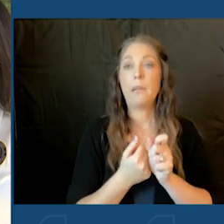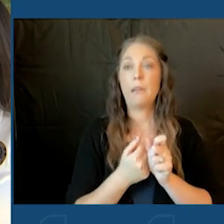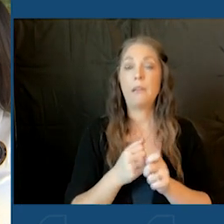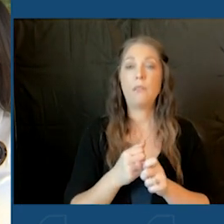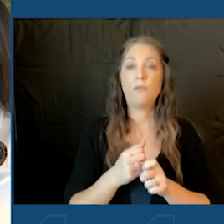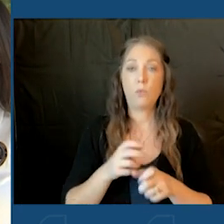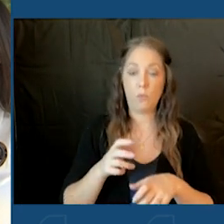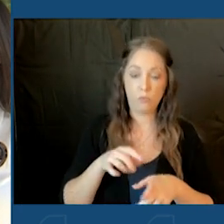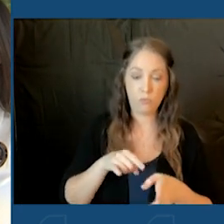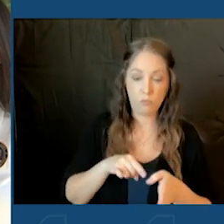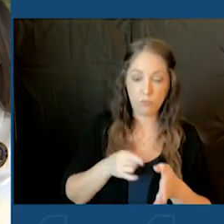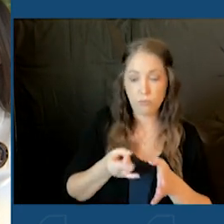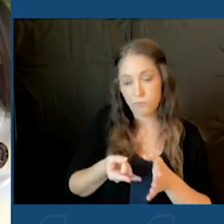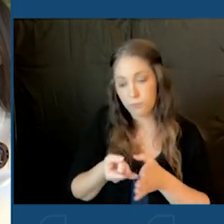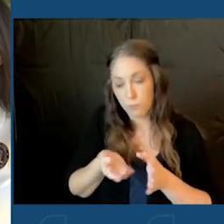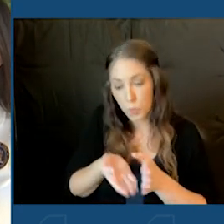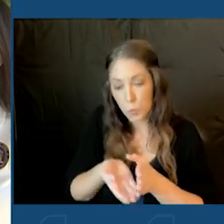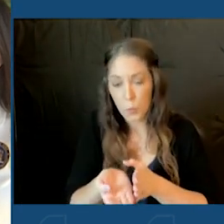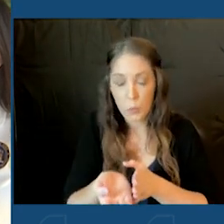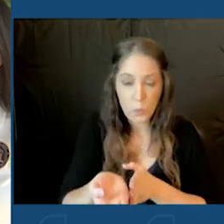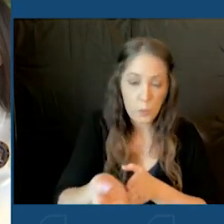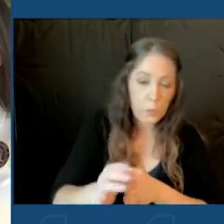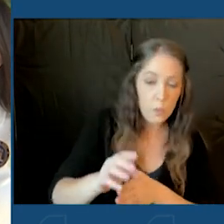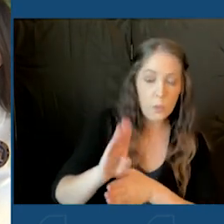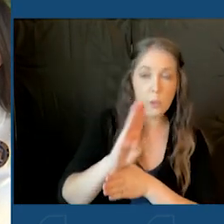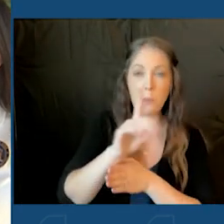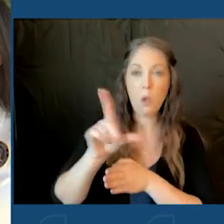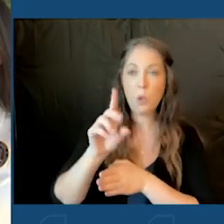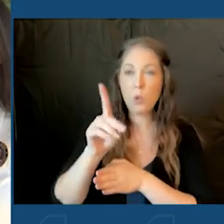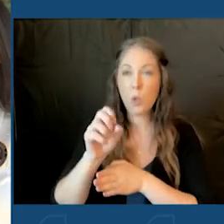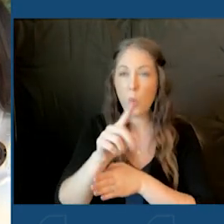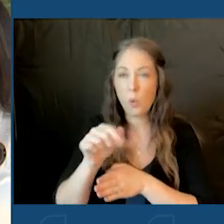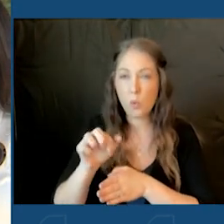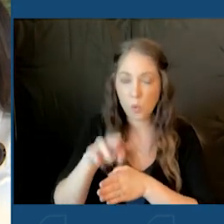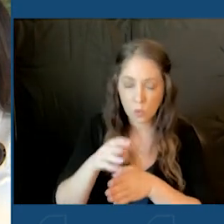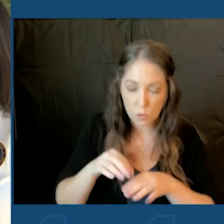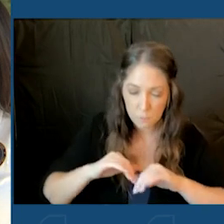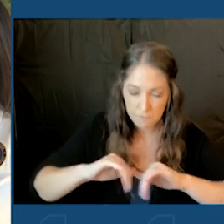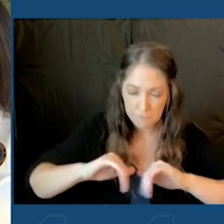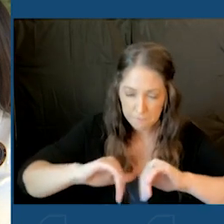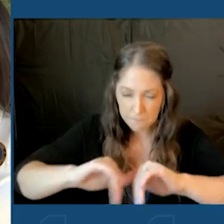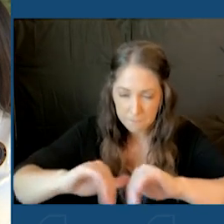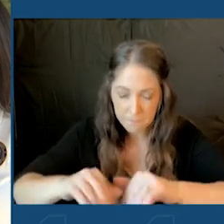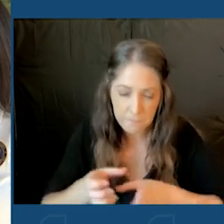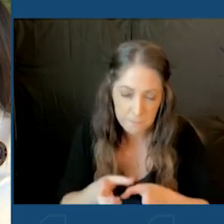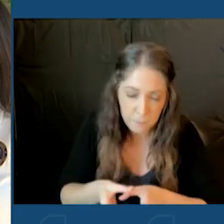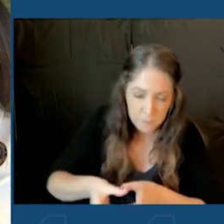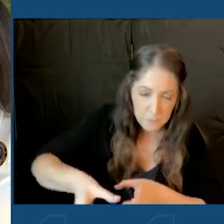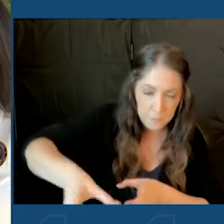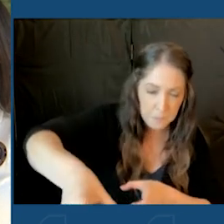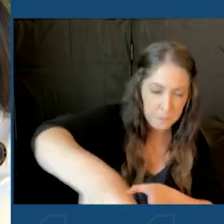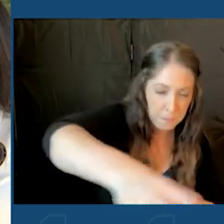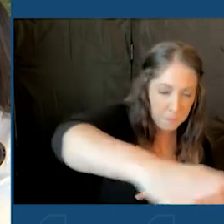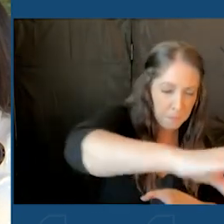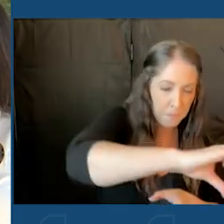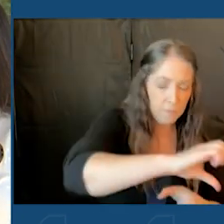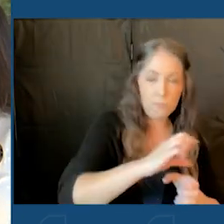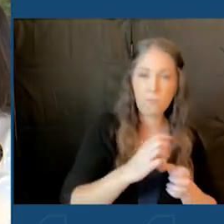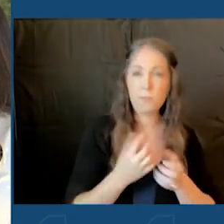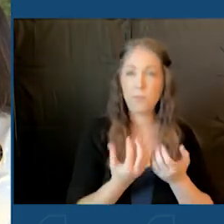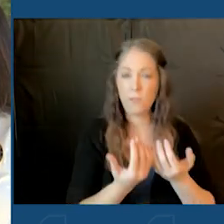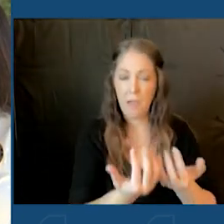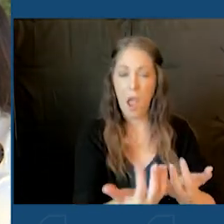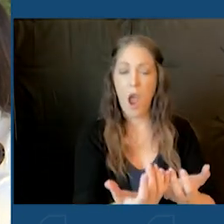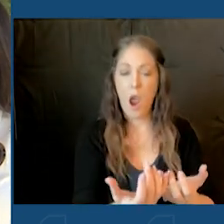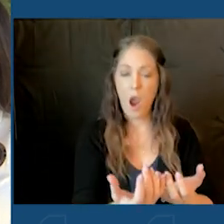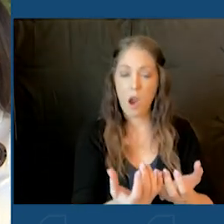hand. And that's enabled our teams to get some space around the flames and around the fire. You see now that the flames are not visible